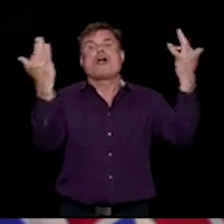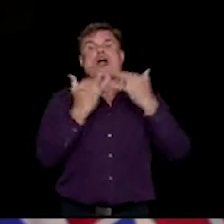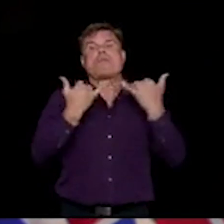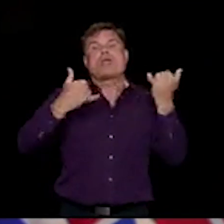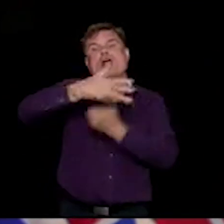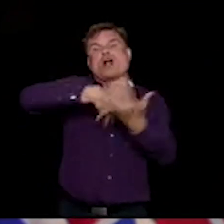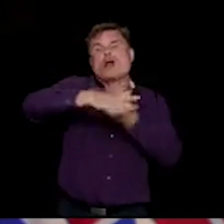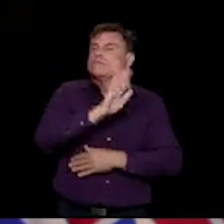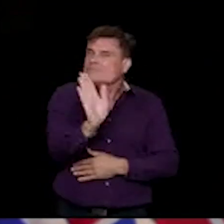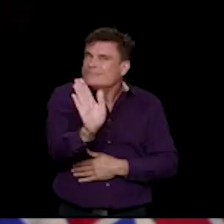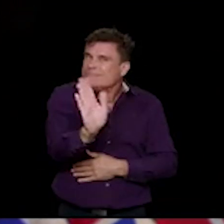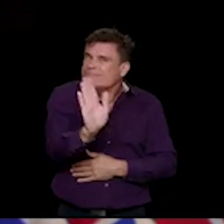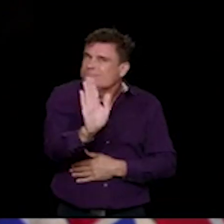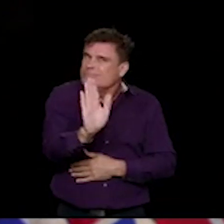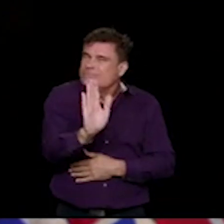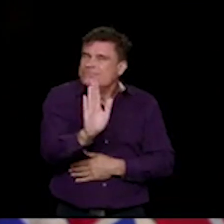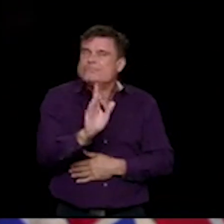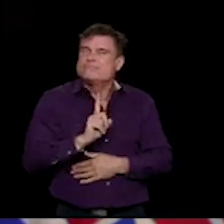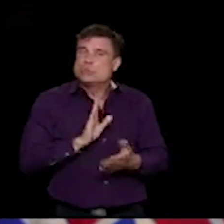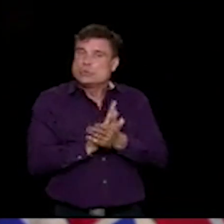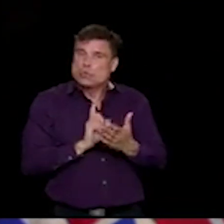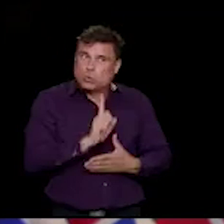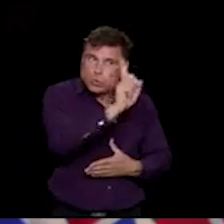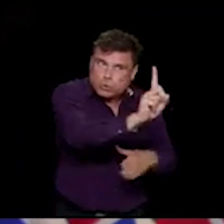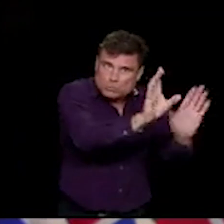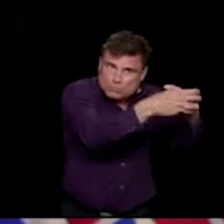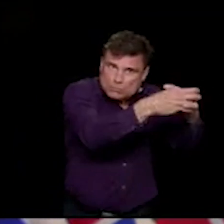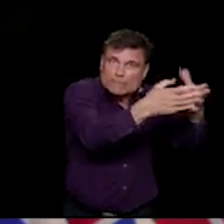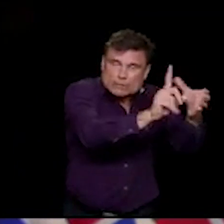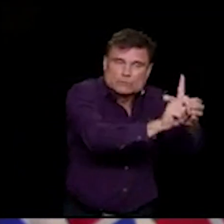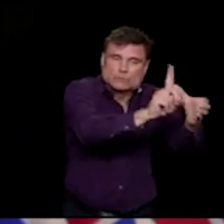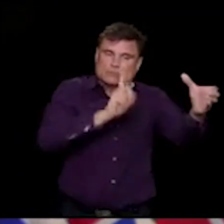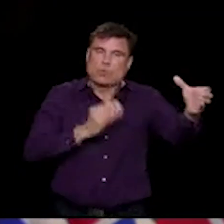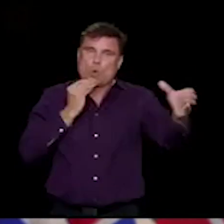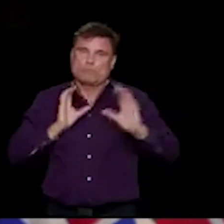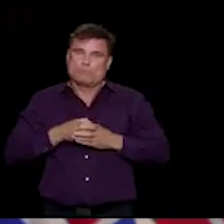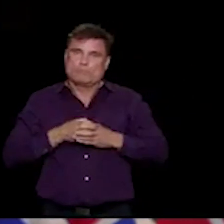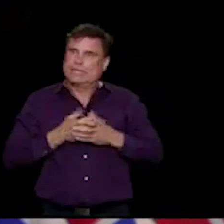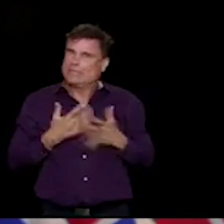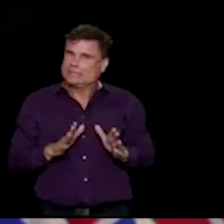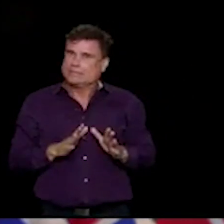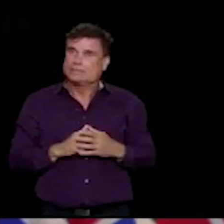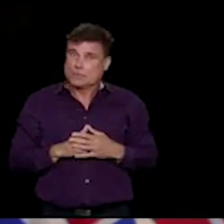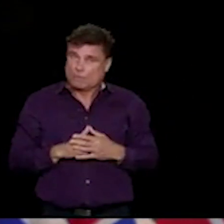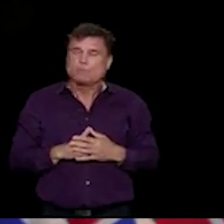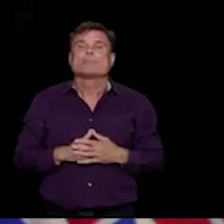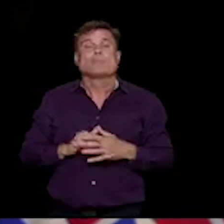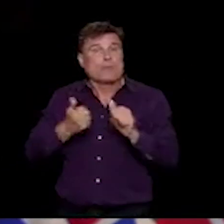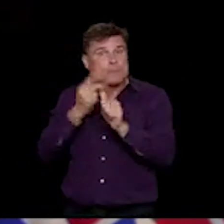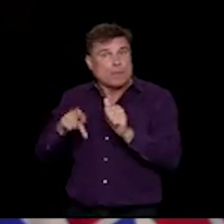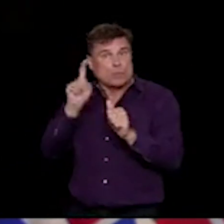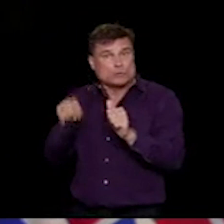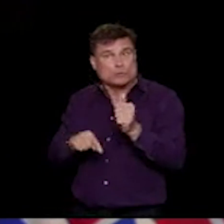Richard? I do. Parents are still getting used to this plan, but we're hearing from some already that are just